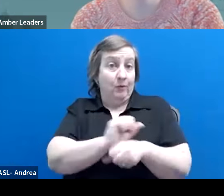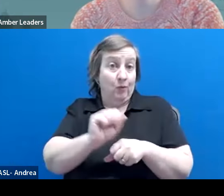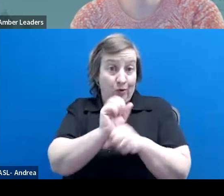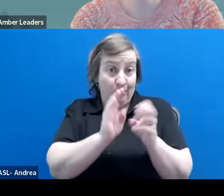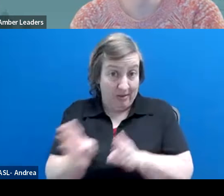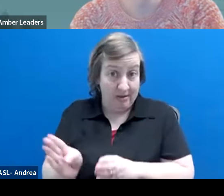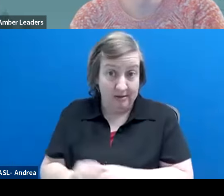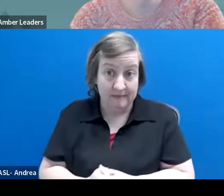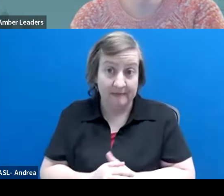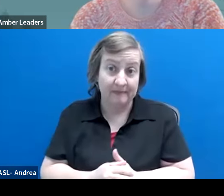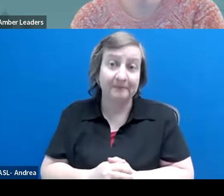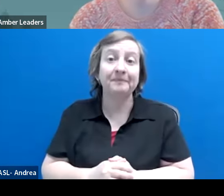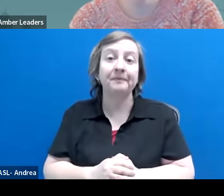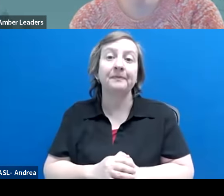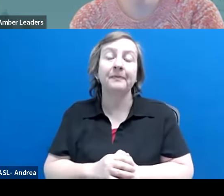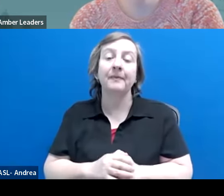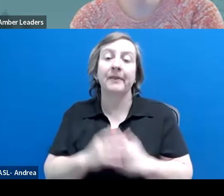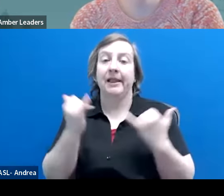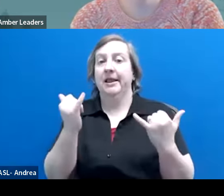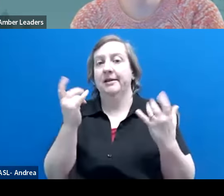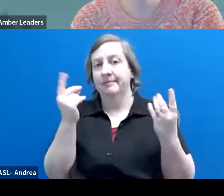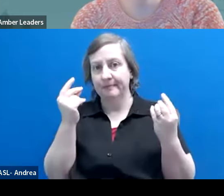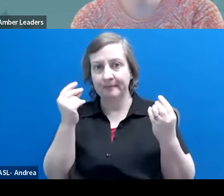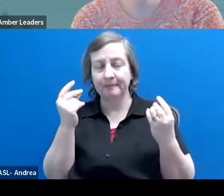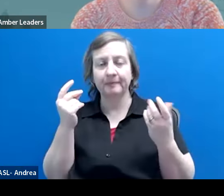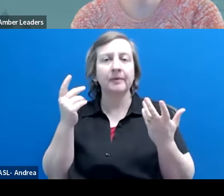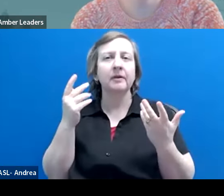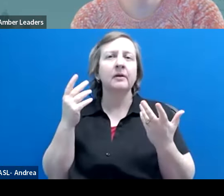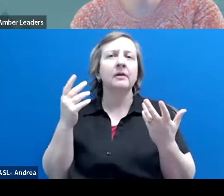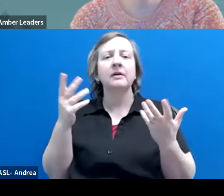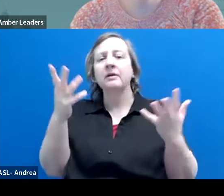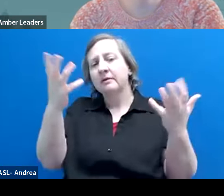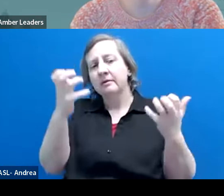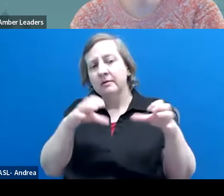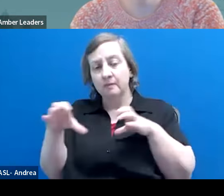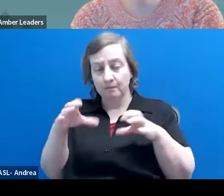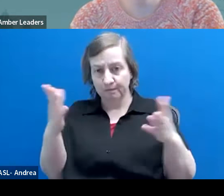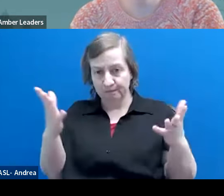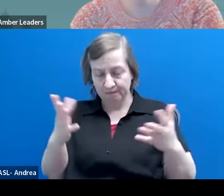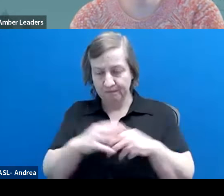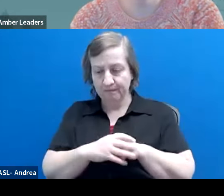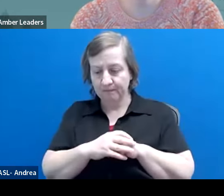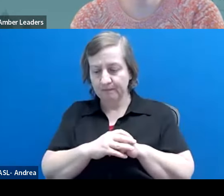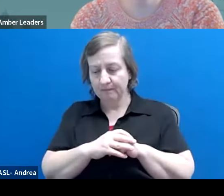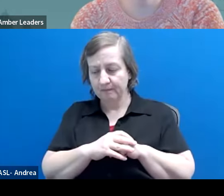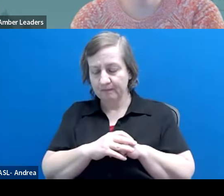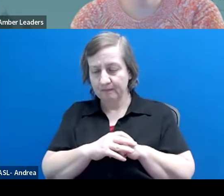So what we're gonna do, what I'd like to do is check in with our